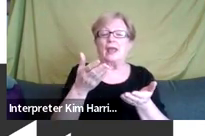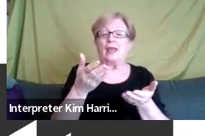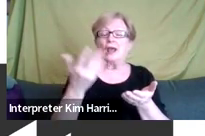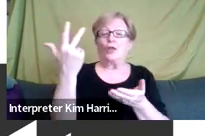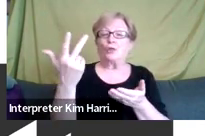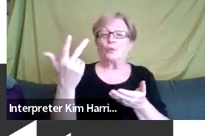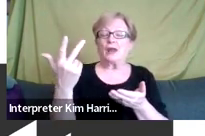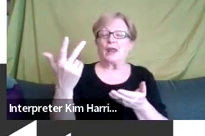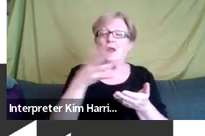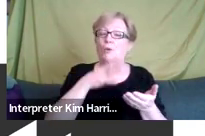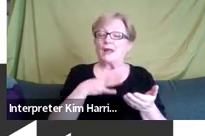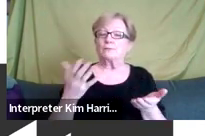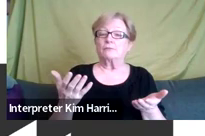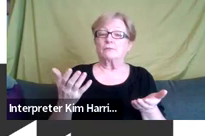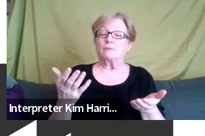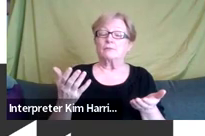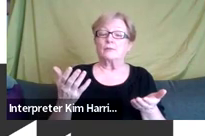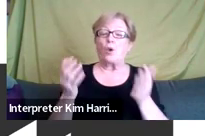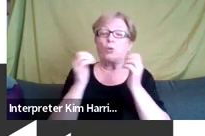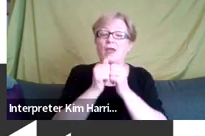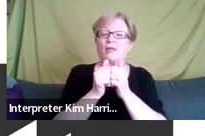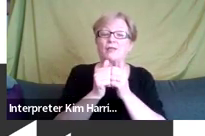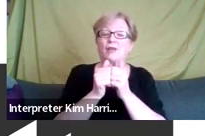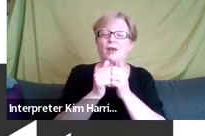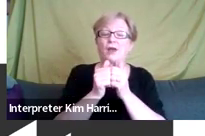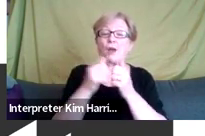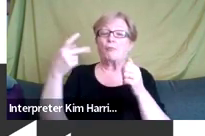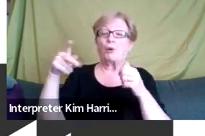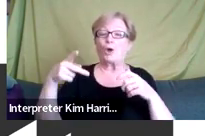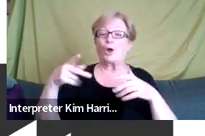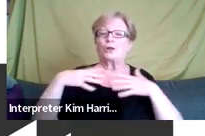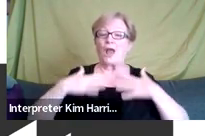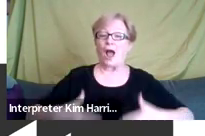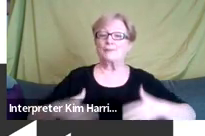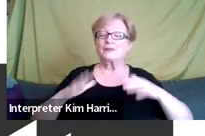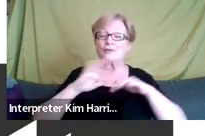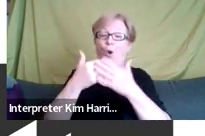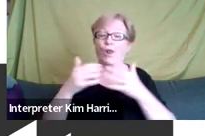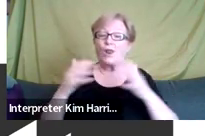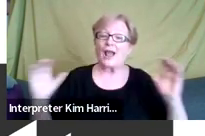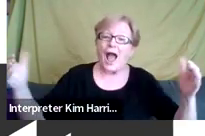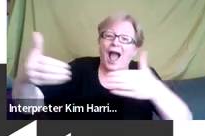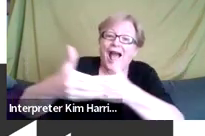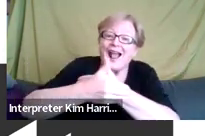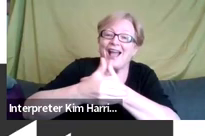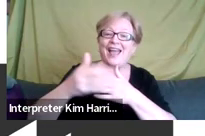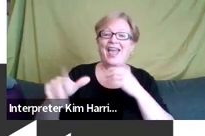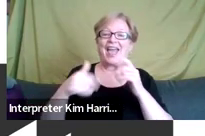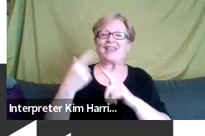three women with purple tops hugging with black hair,